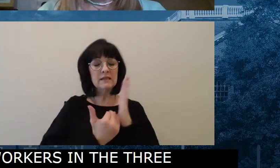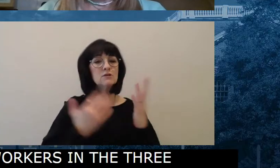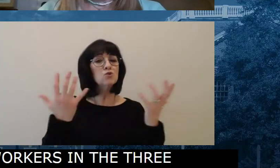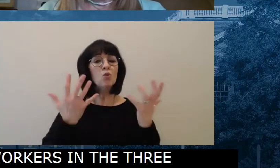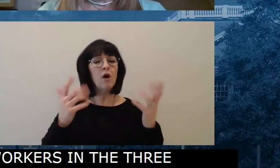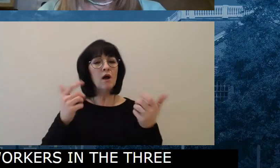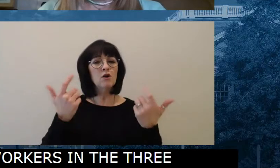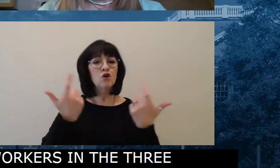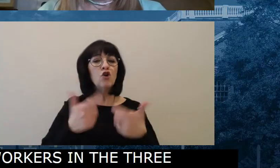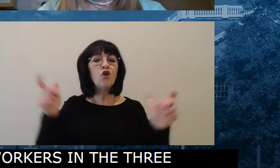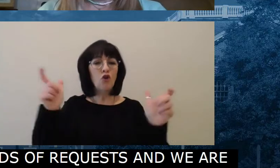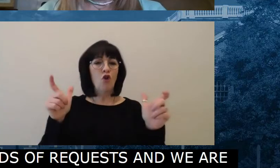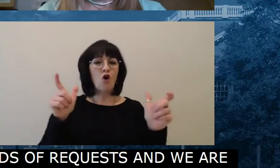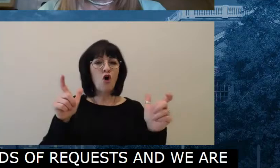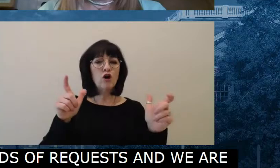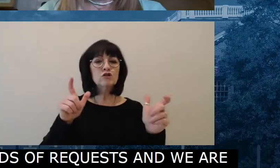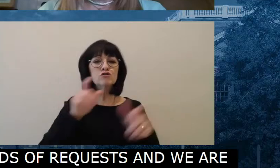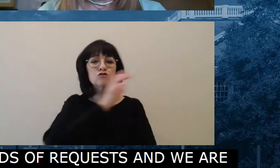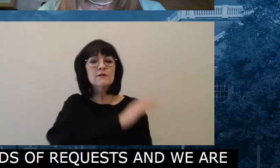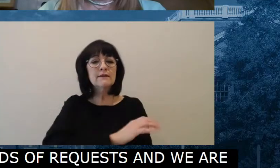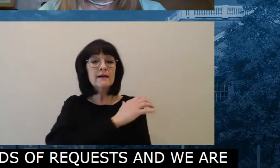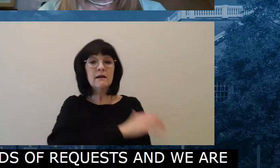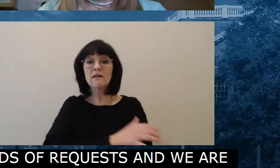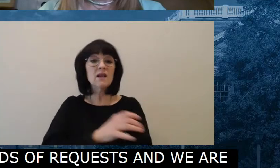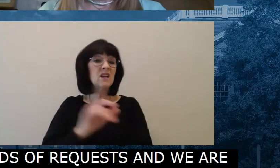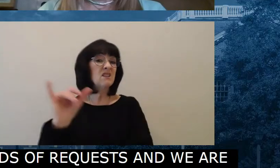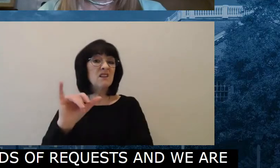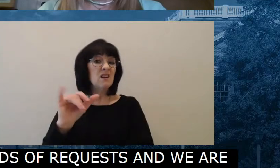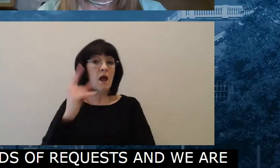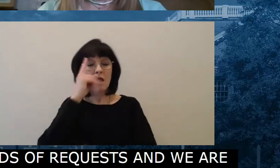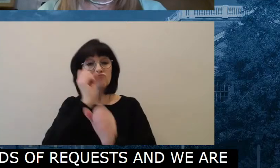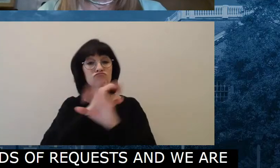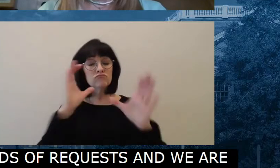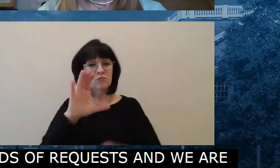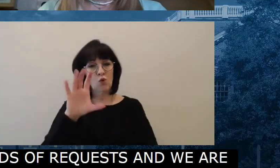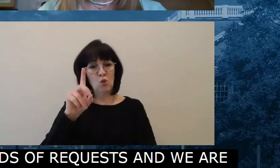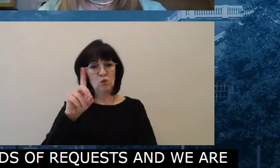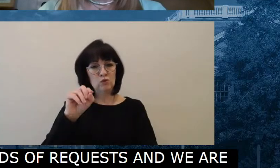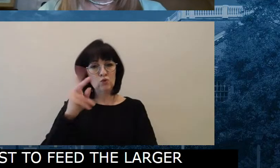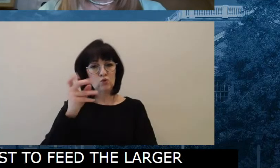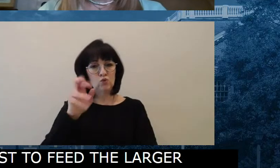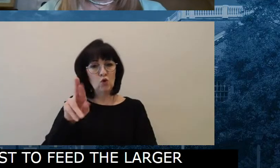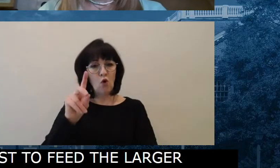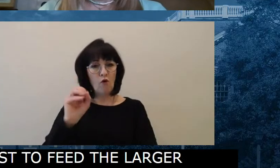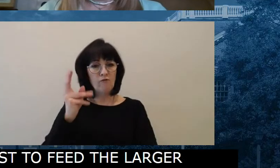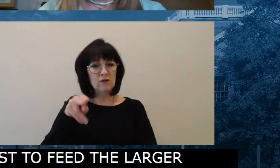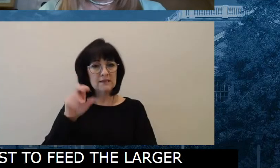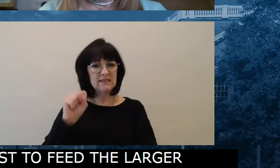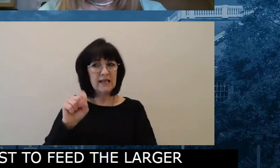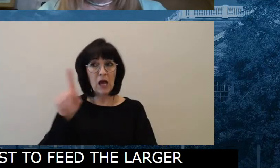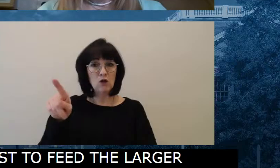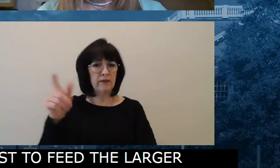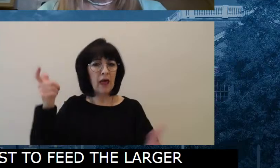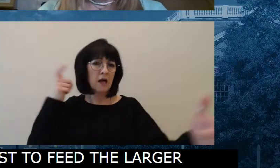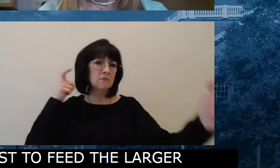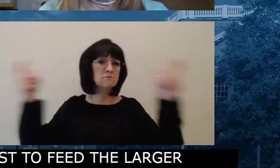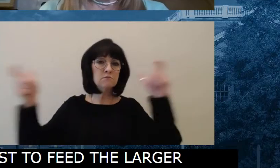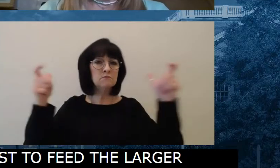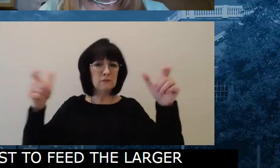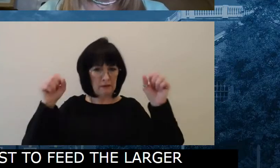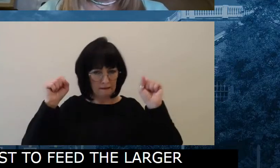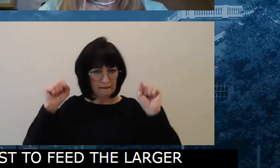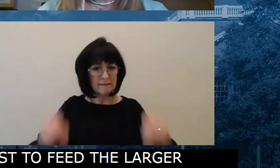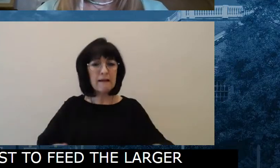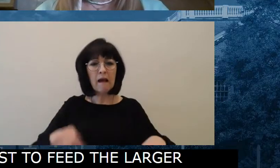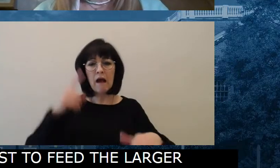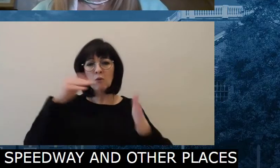is running at the Speedway and other places, hopefully a Curative and some of the other larger sites that we have. AJ, you want to